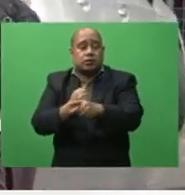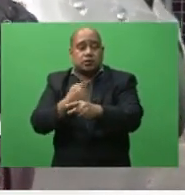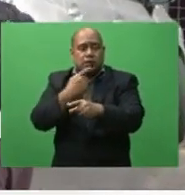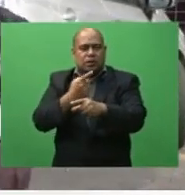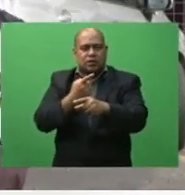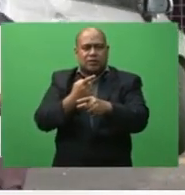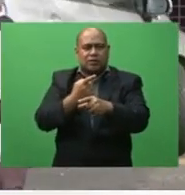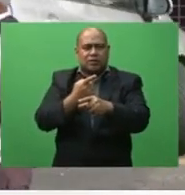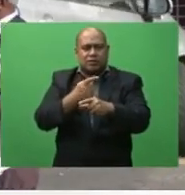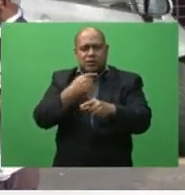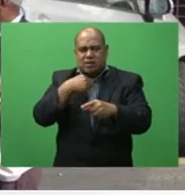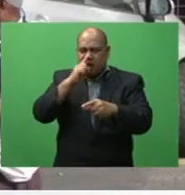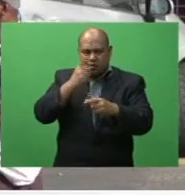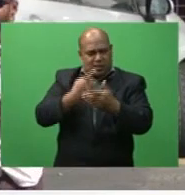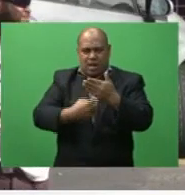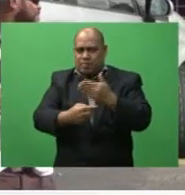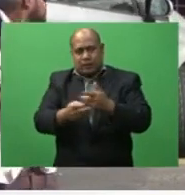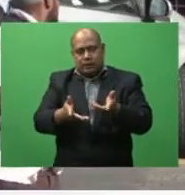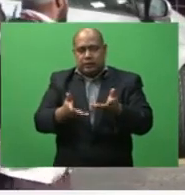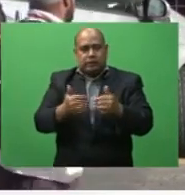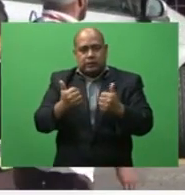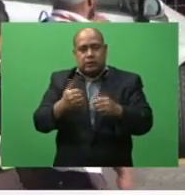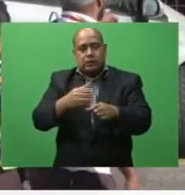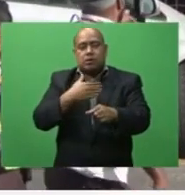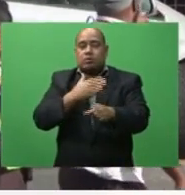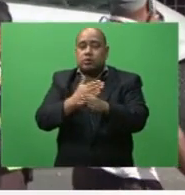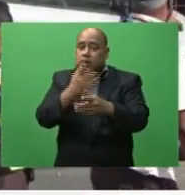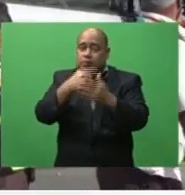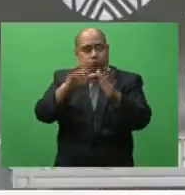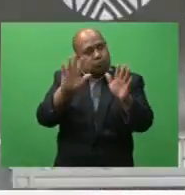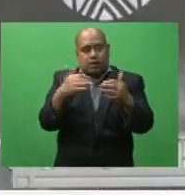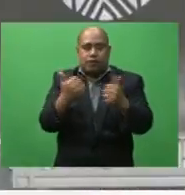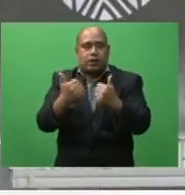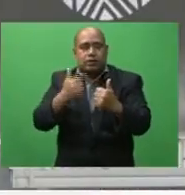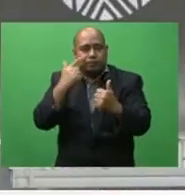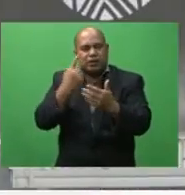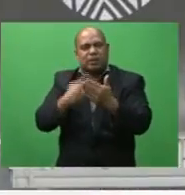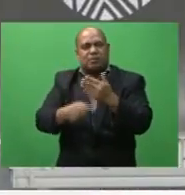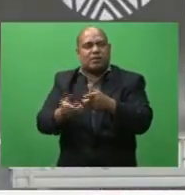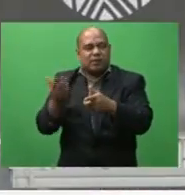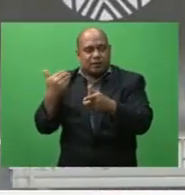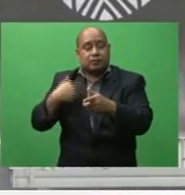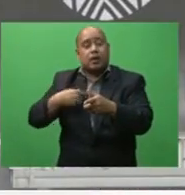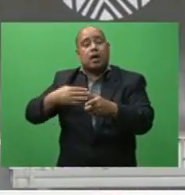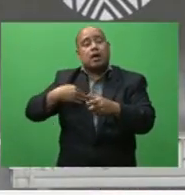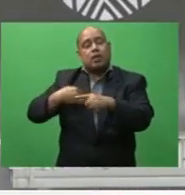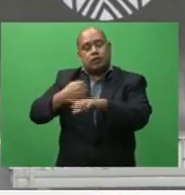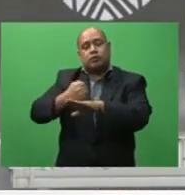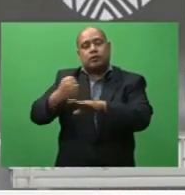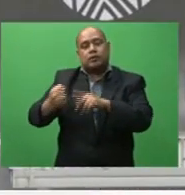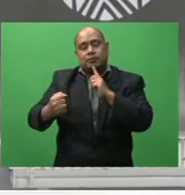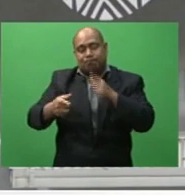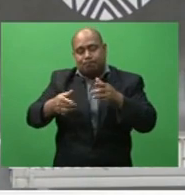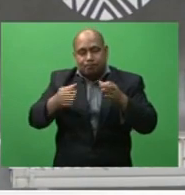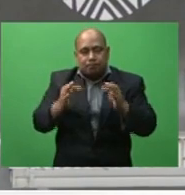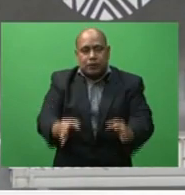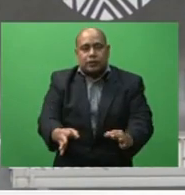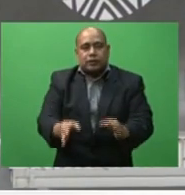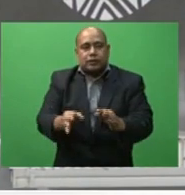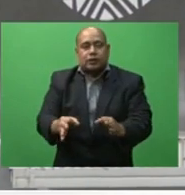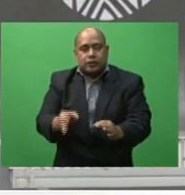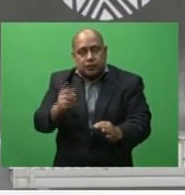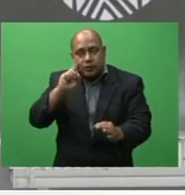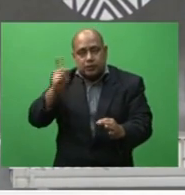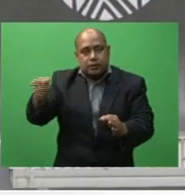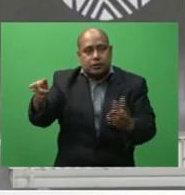certain what the new operational features will be, as they depend on what the health authorities decide. He says they are discussing their next